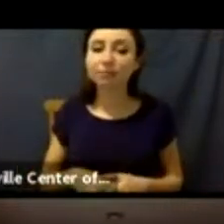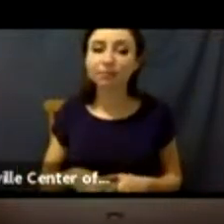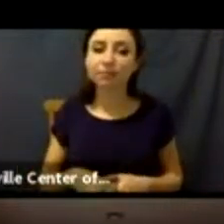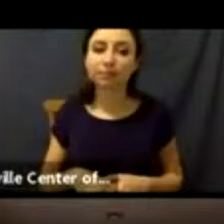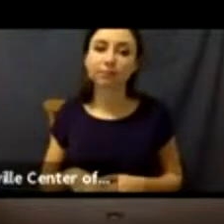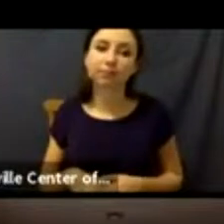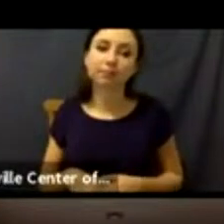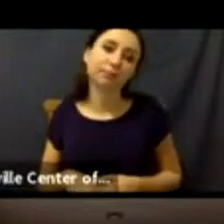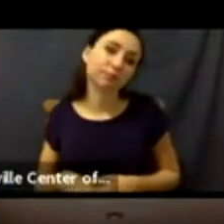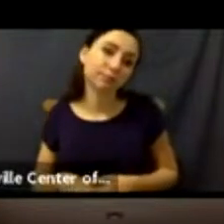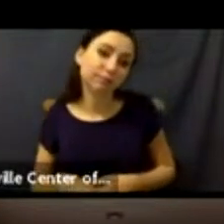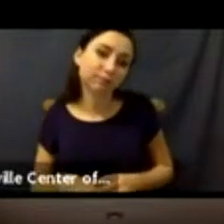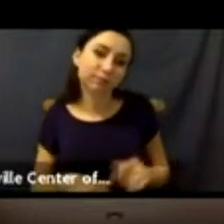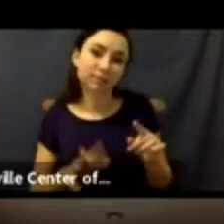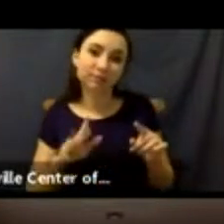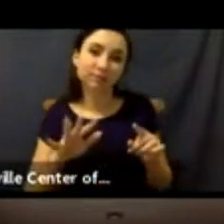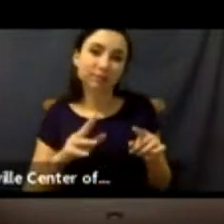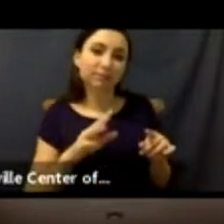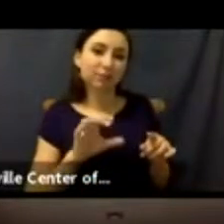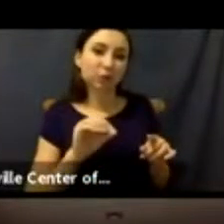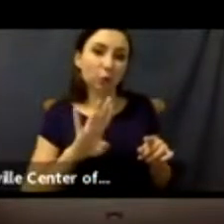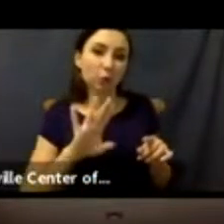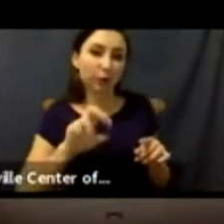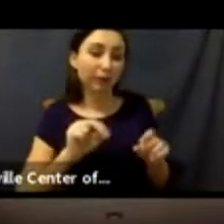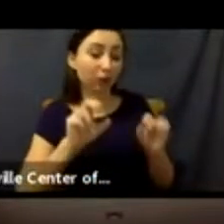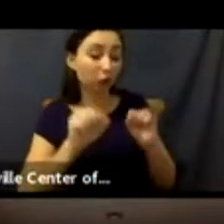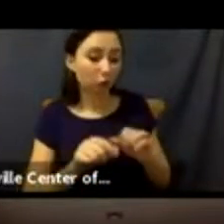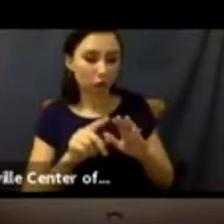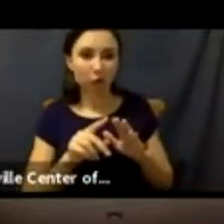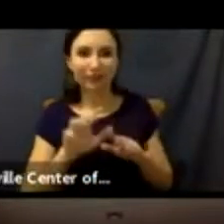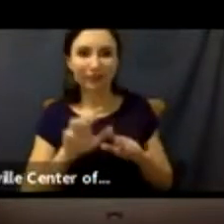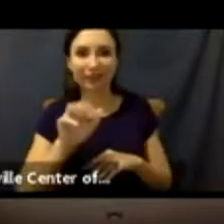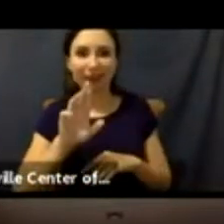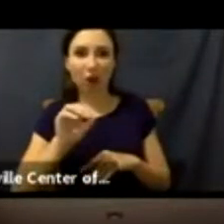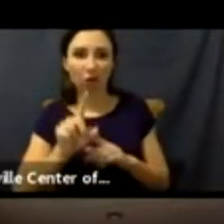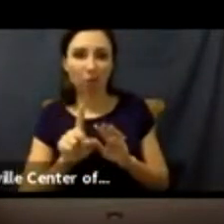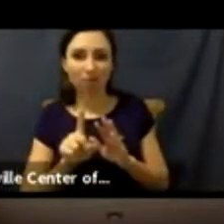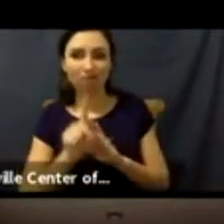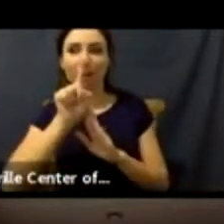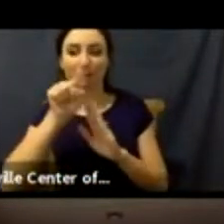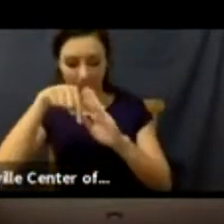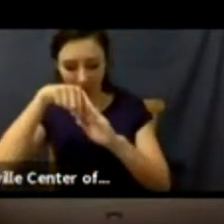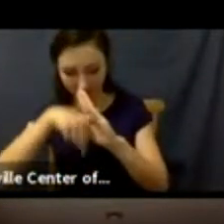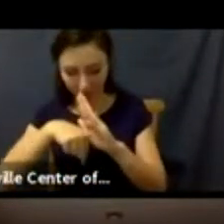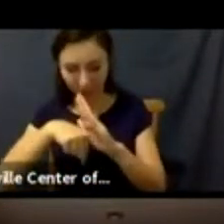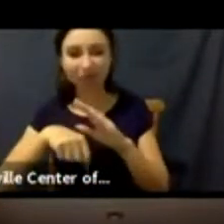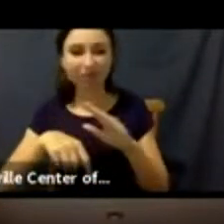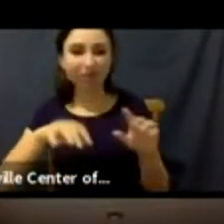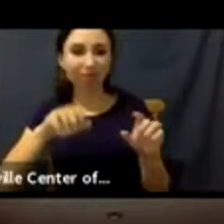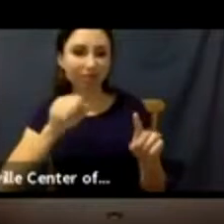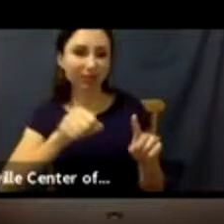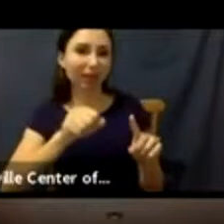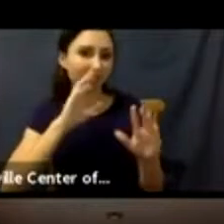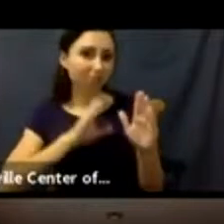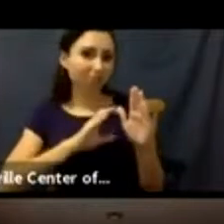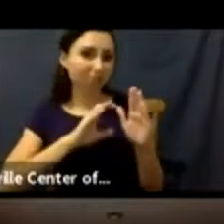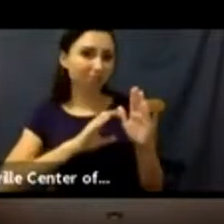next to a yellow circle, or down arrow, or Yeah, our graphics people have to figure that out, because